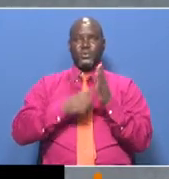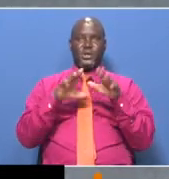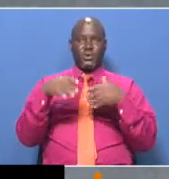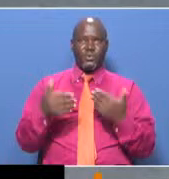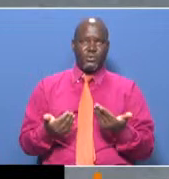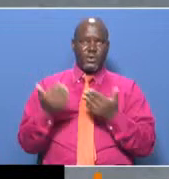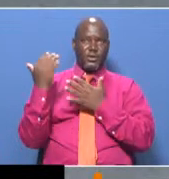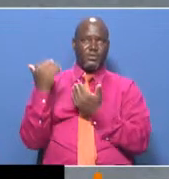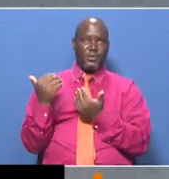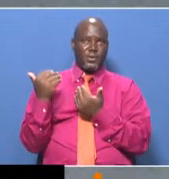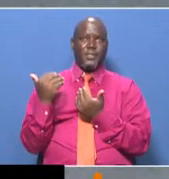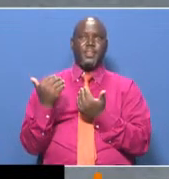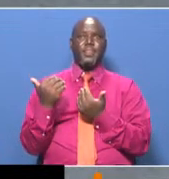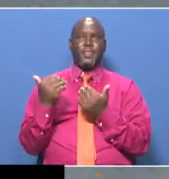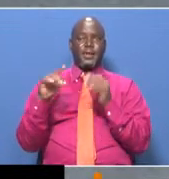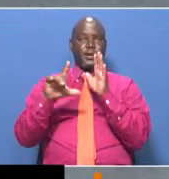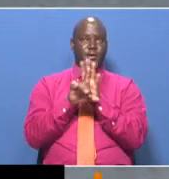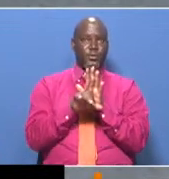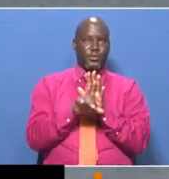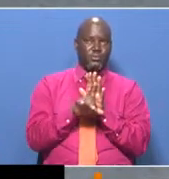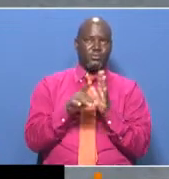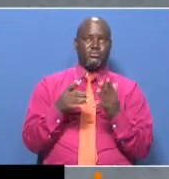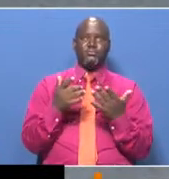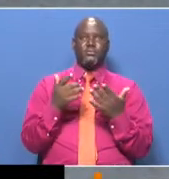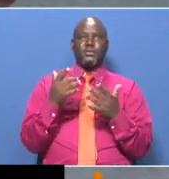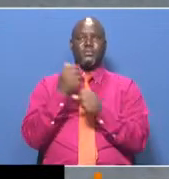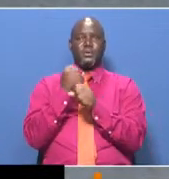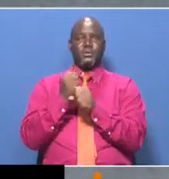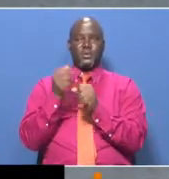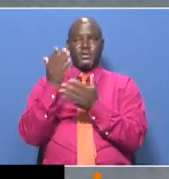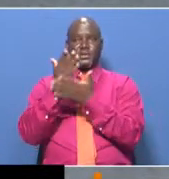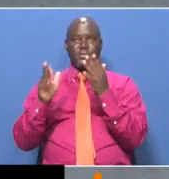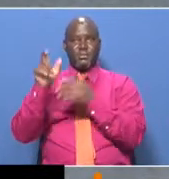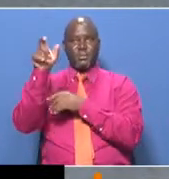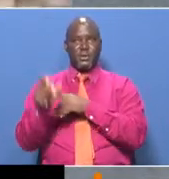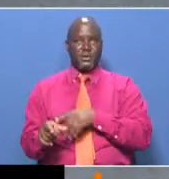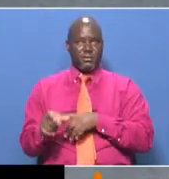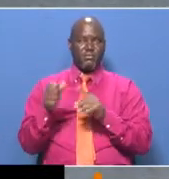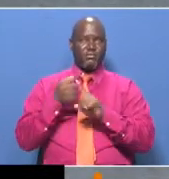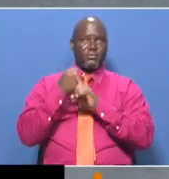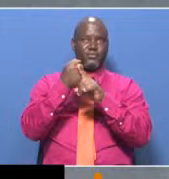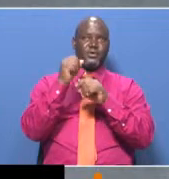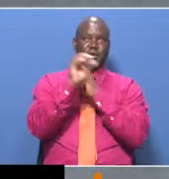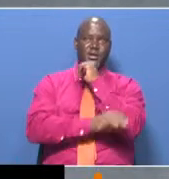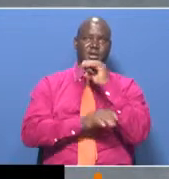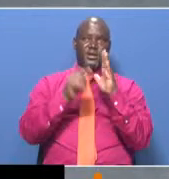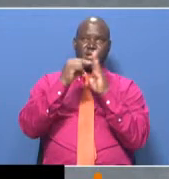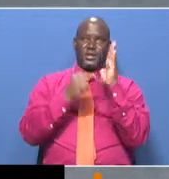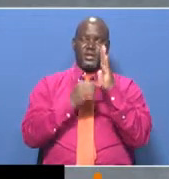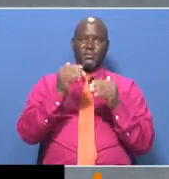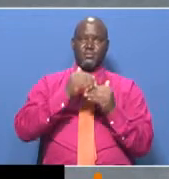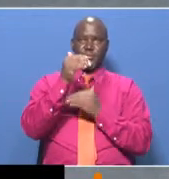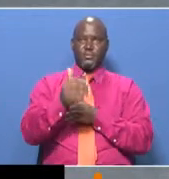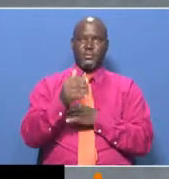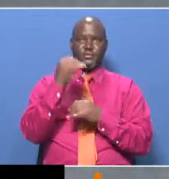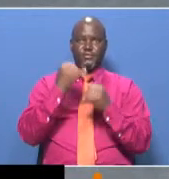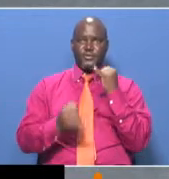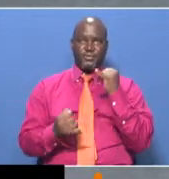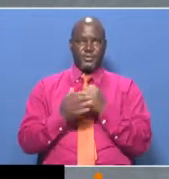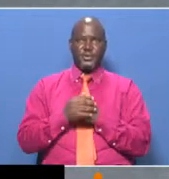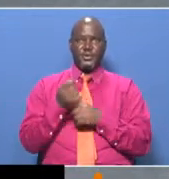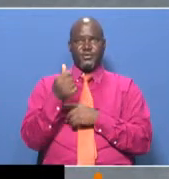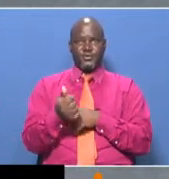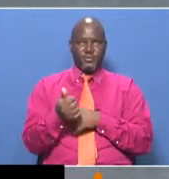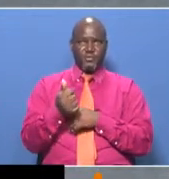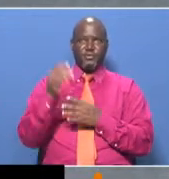they expect the laws that are being made by such a person to push the country's agenda forward? The last but not least,